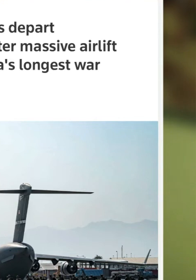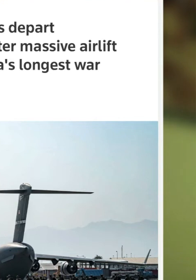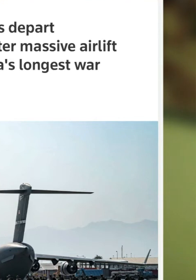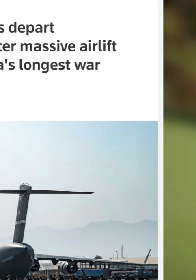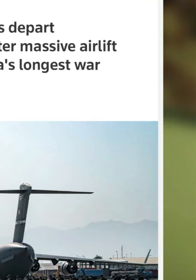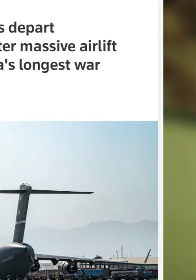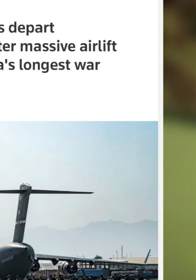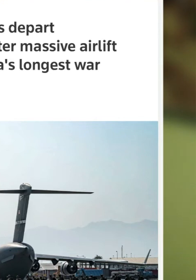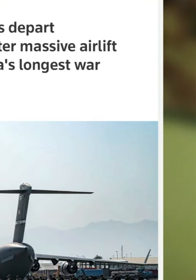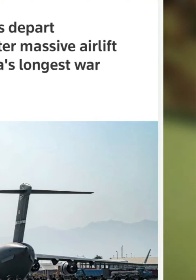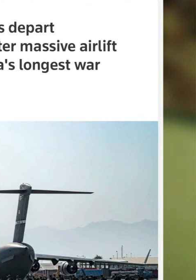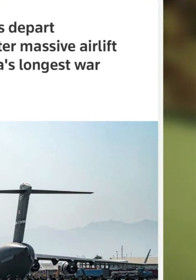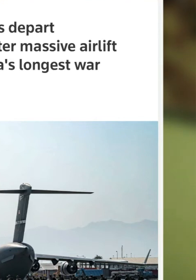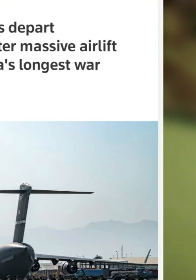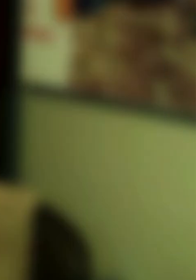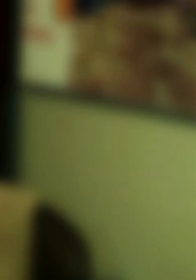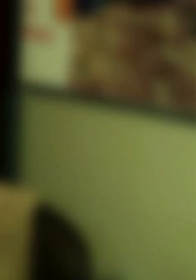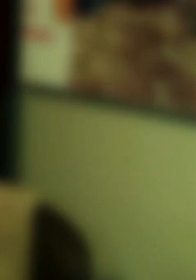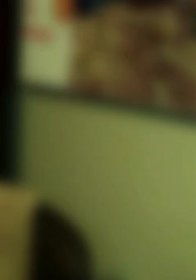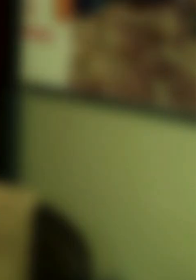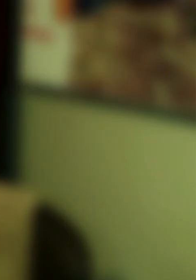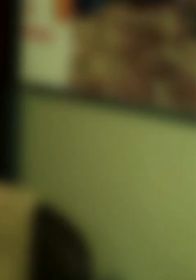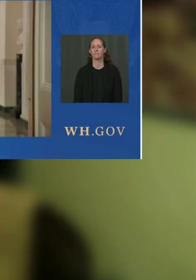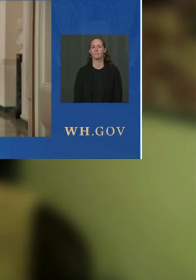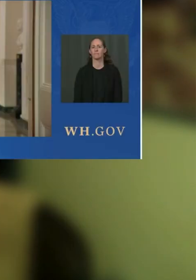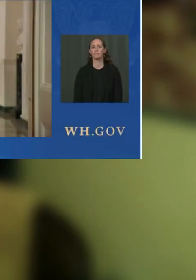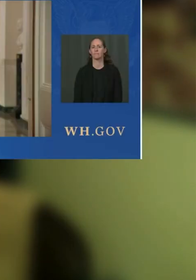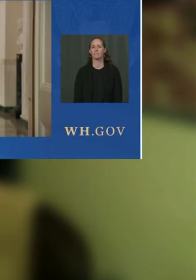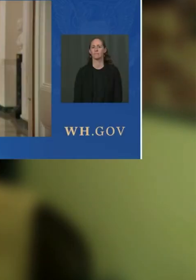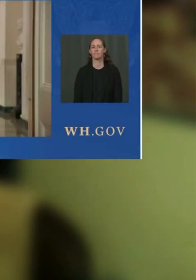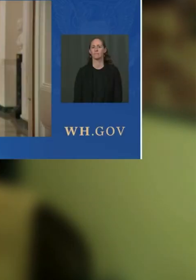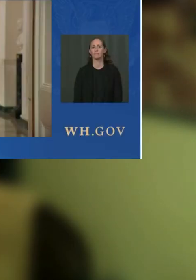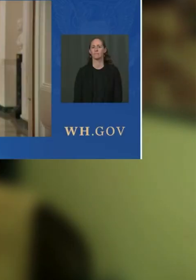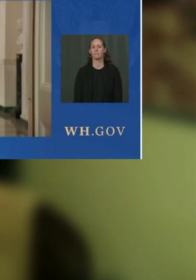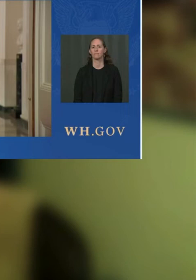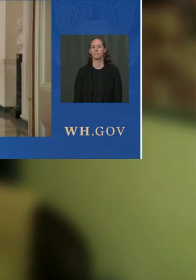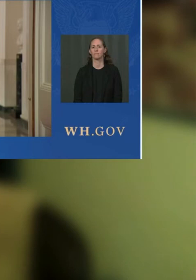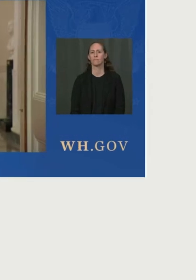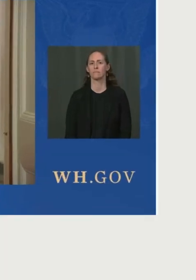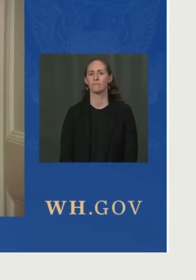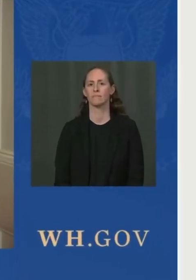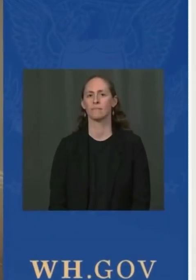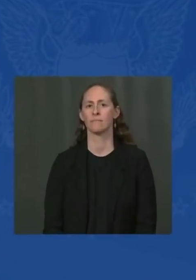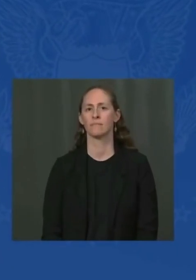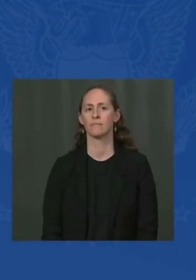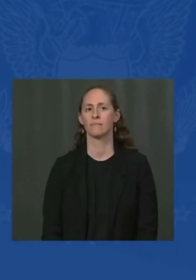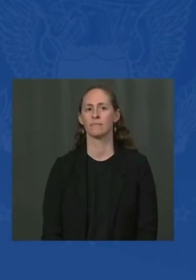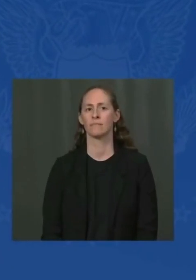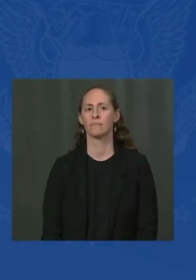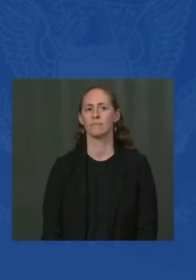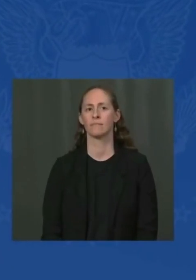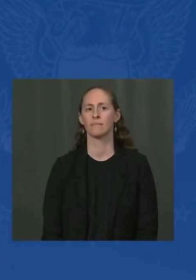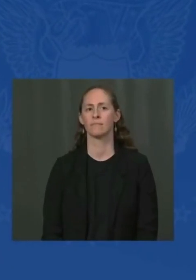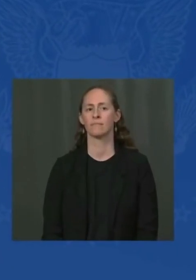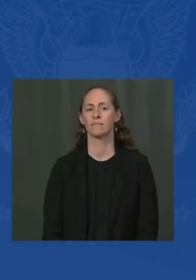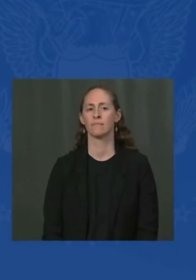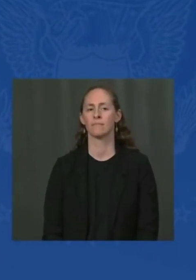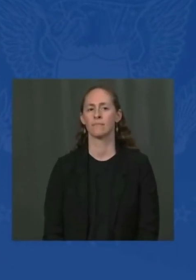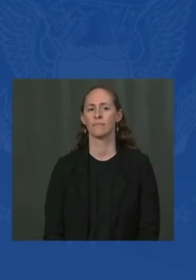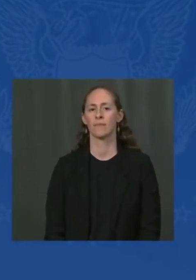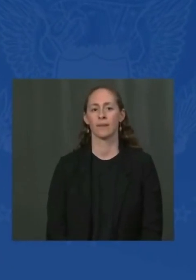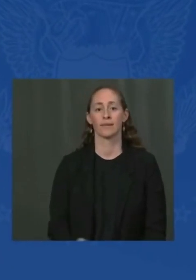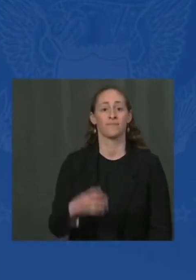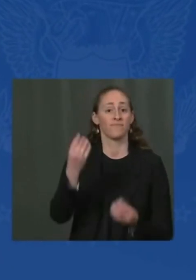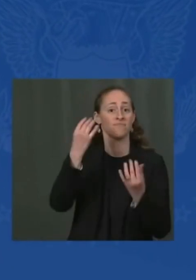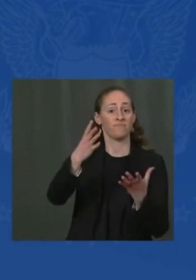withdrawn. That night, President Biden once again addressed the nation. Last night in Kabul, the